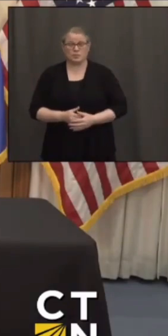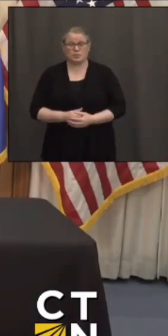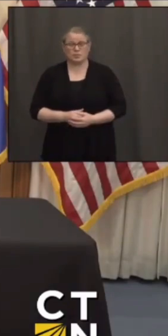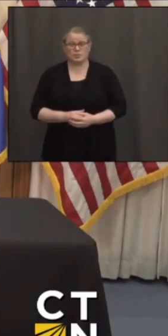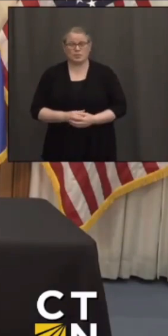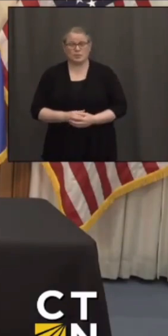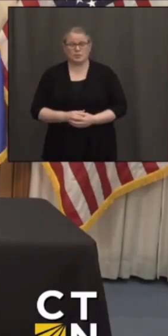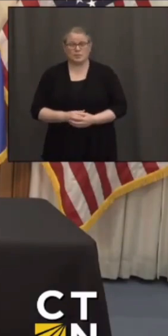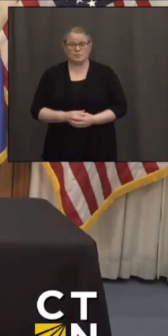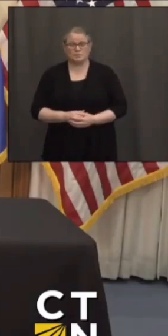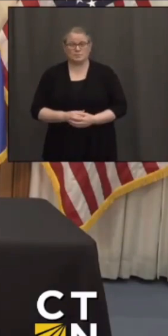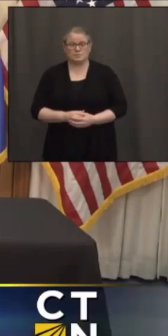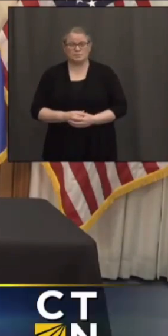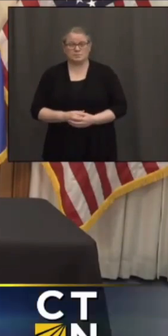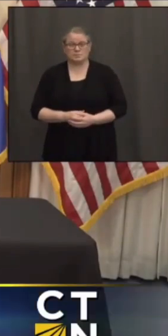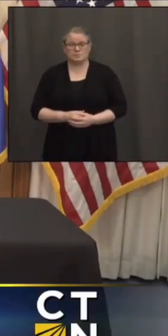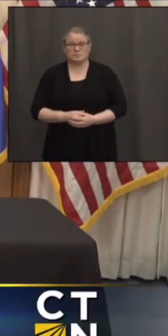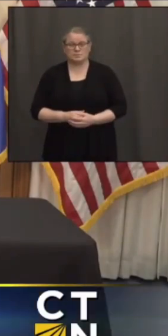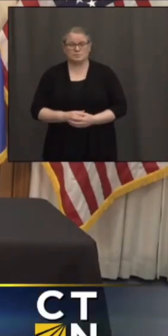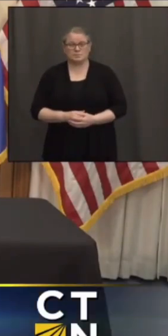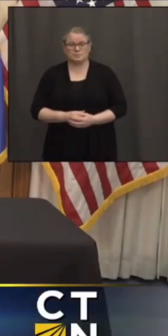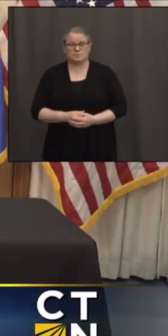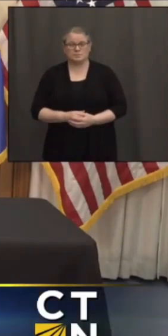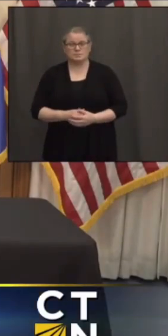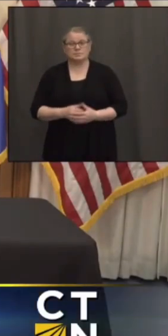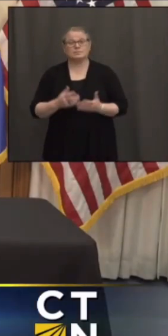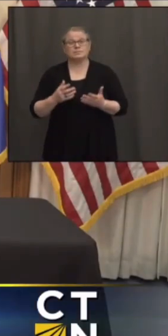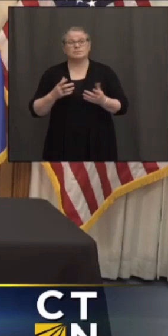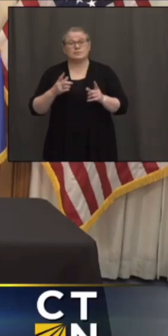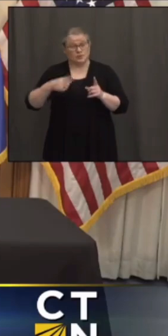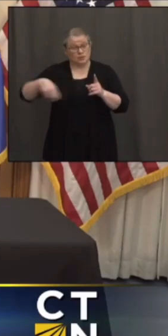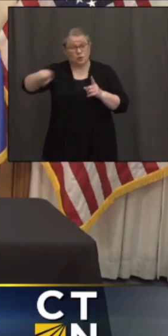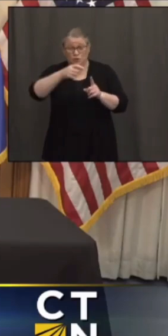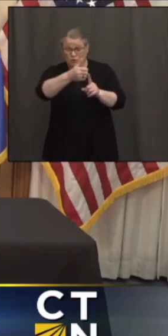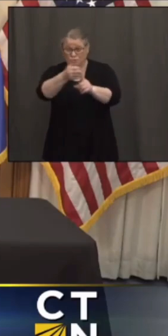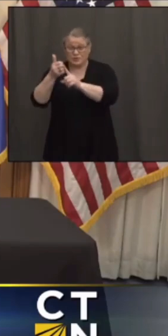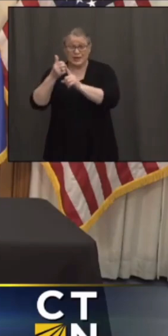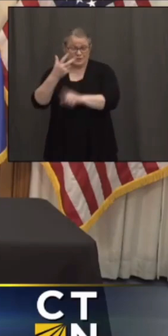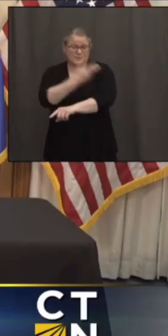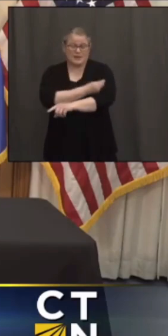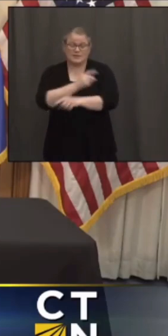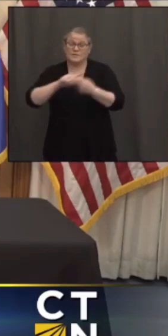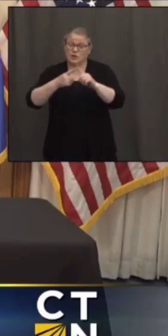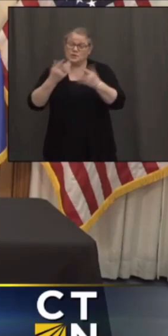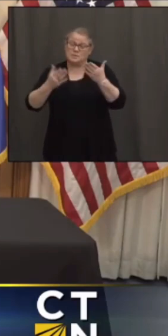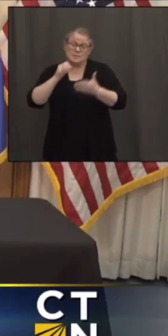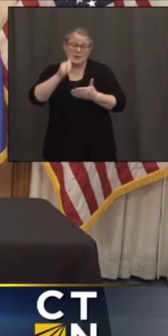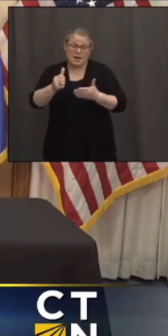And I'm not sure all your friends have. So tell your friends how important it is. Thanks, everybody.